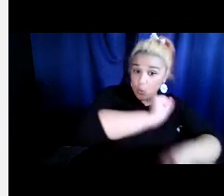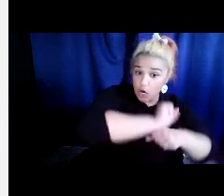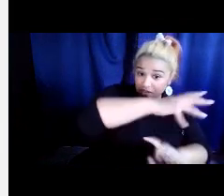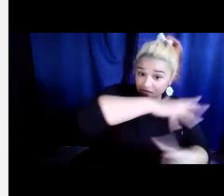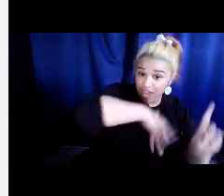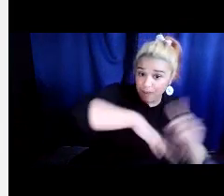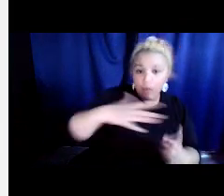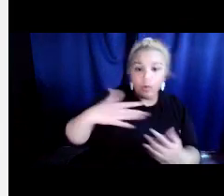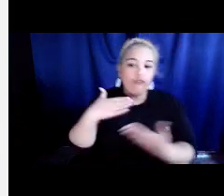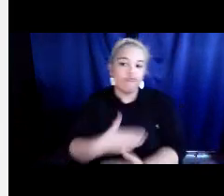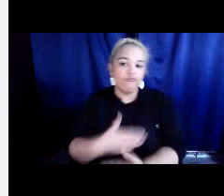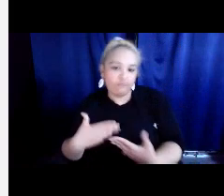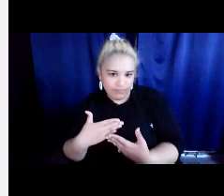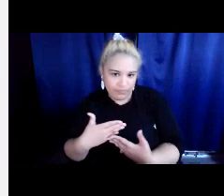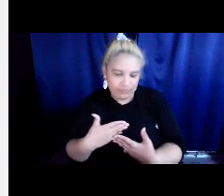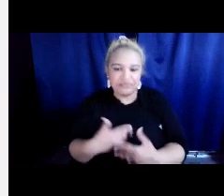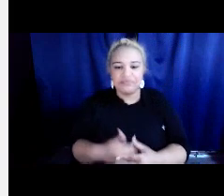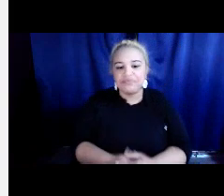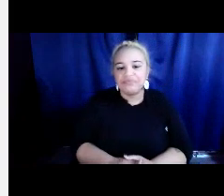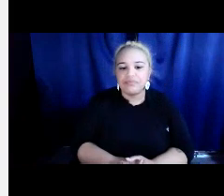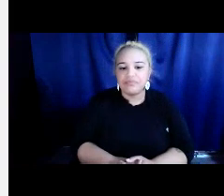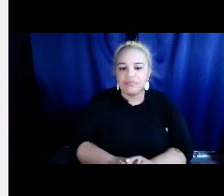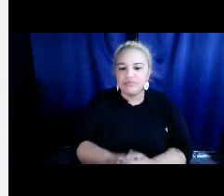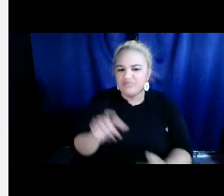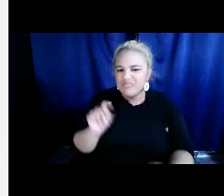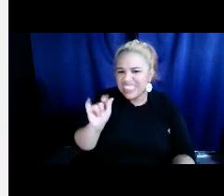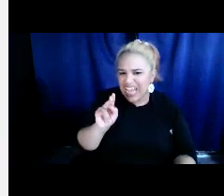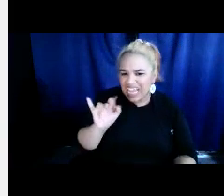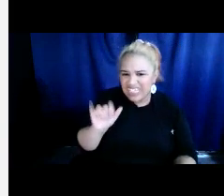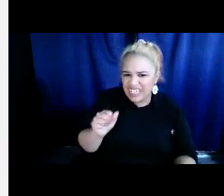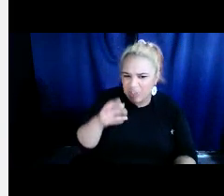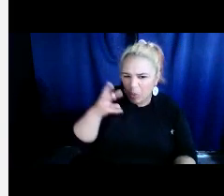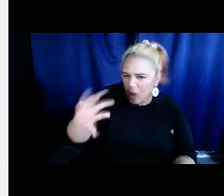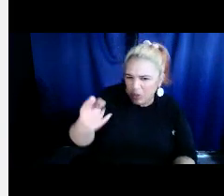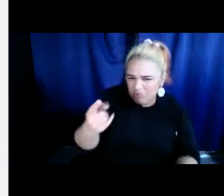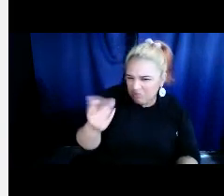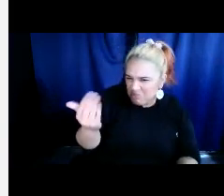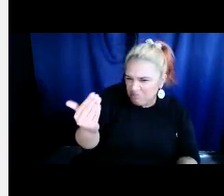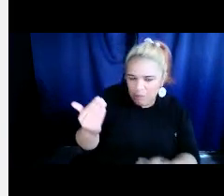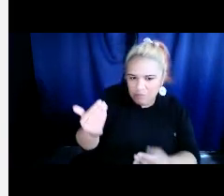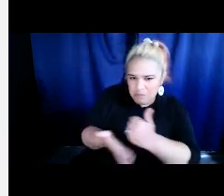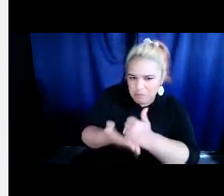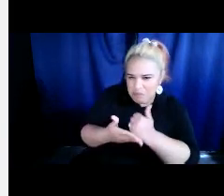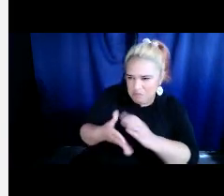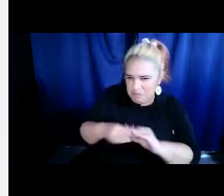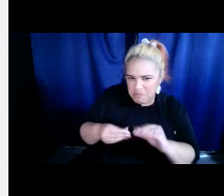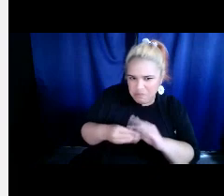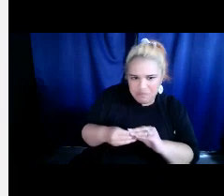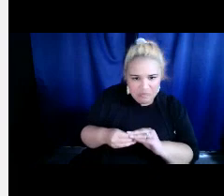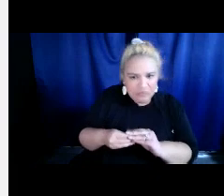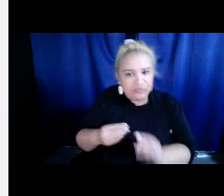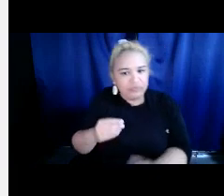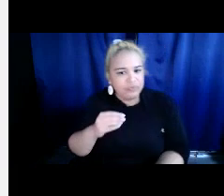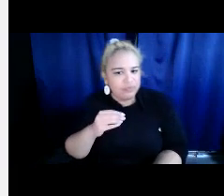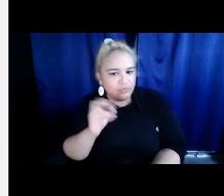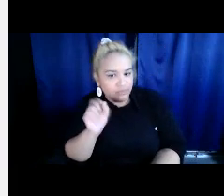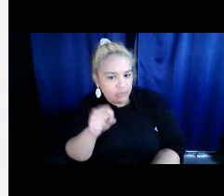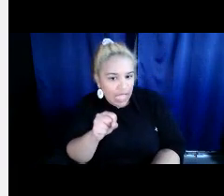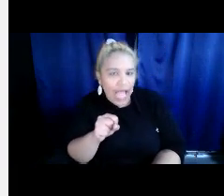sensory tools and/or spaces because this can help visitors and employees know what's available. So here's